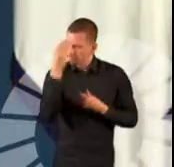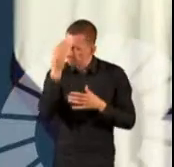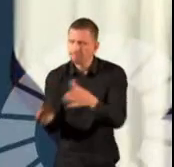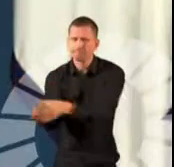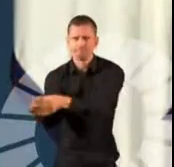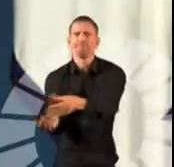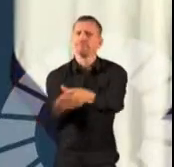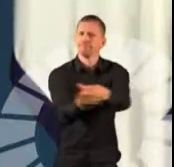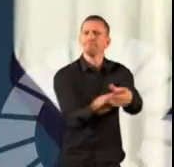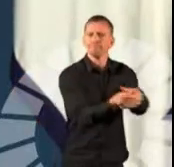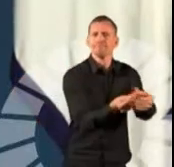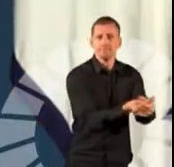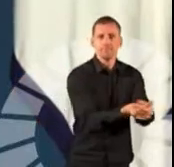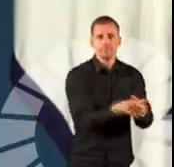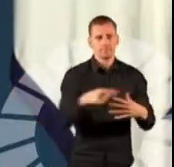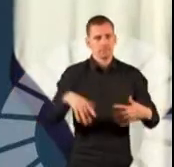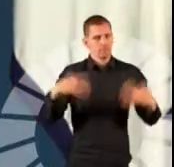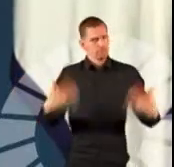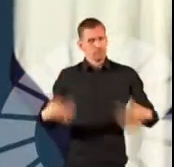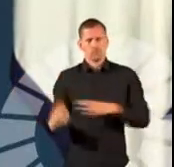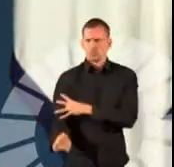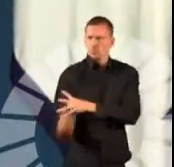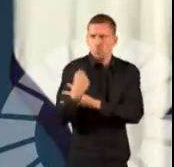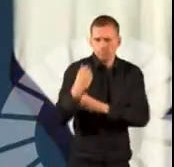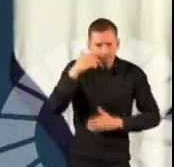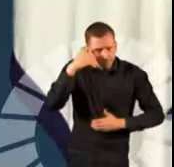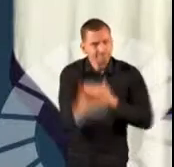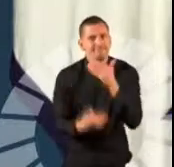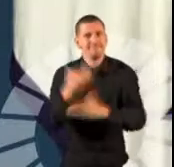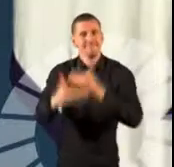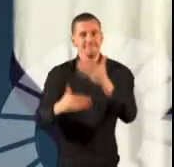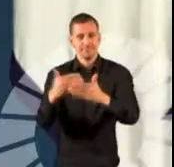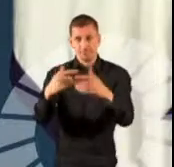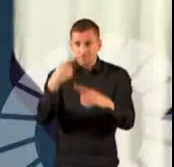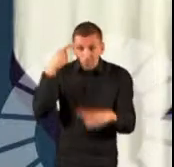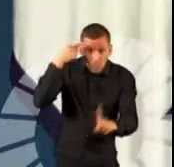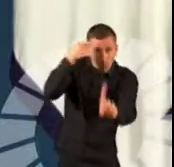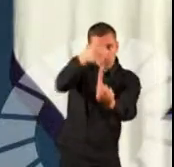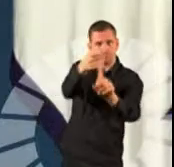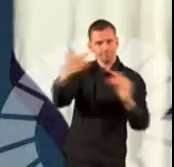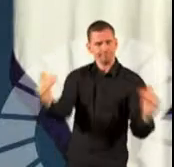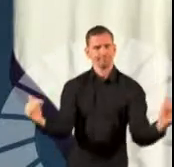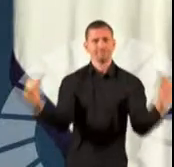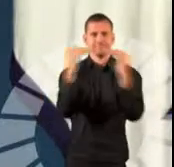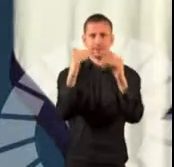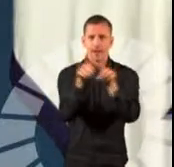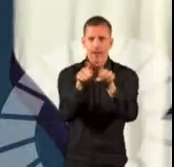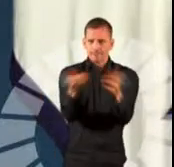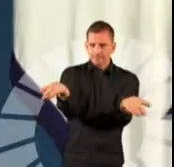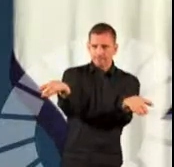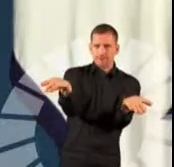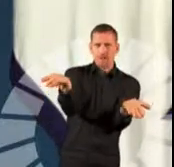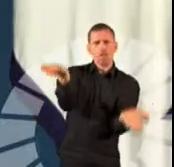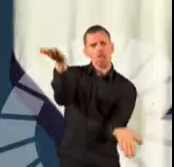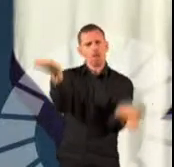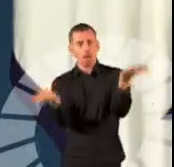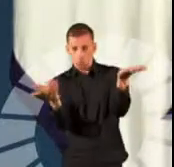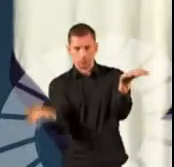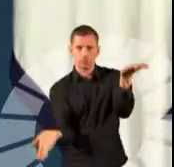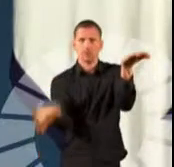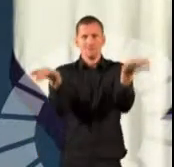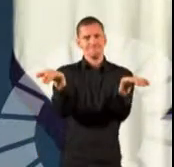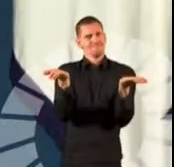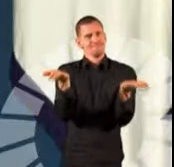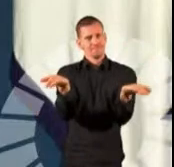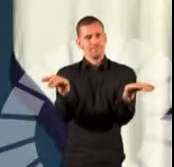equality is essential to addressing every other challenge we face, which is certainly